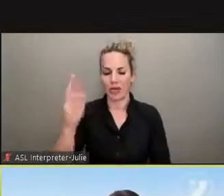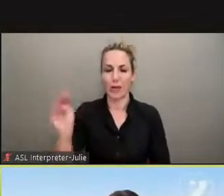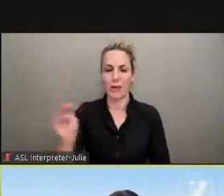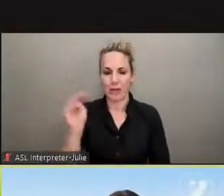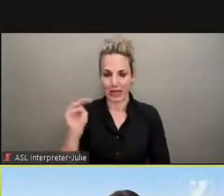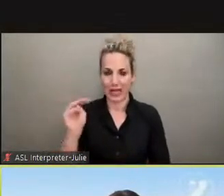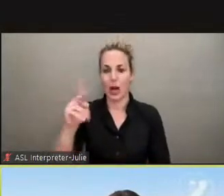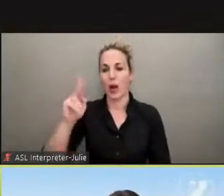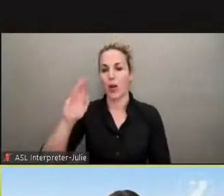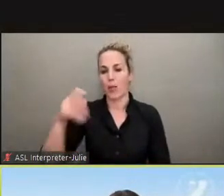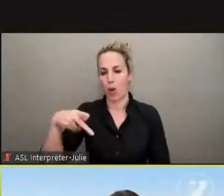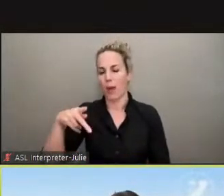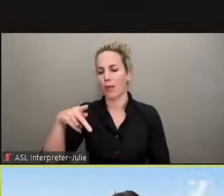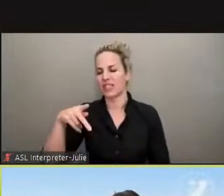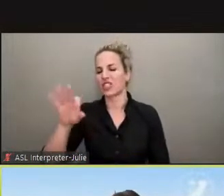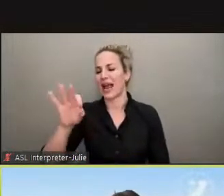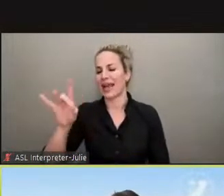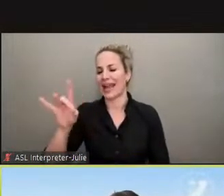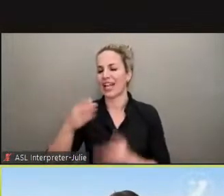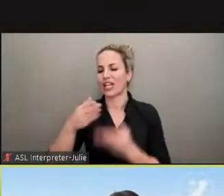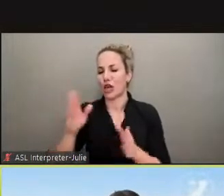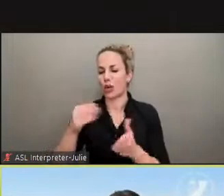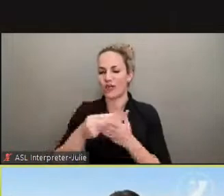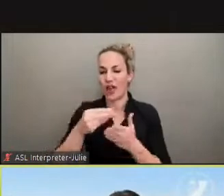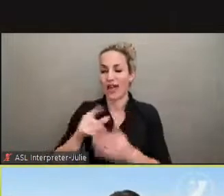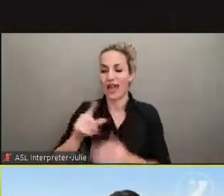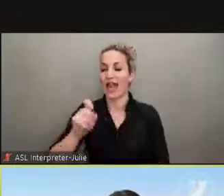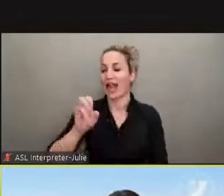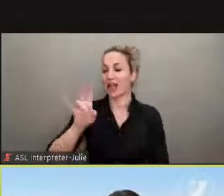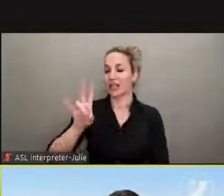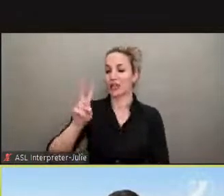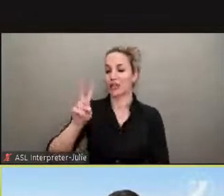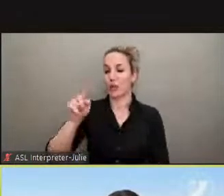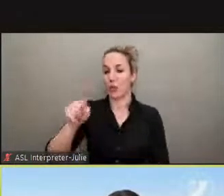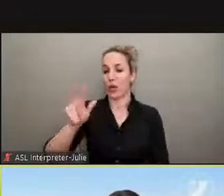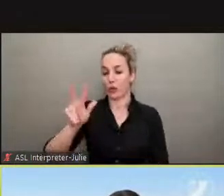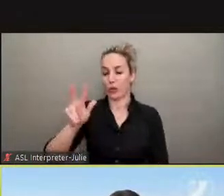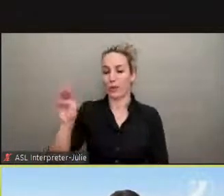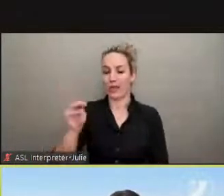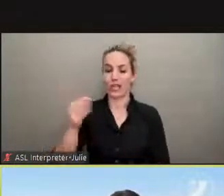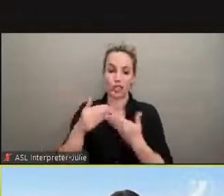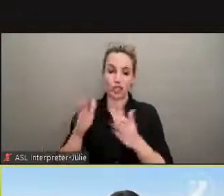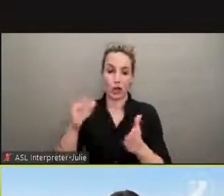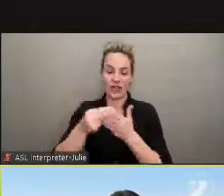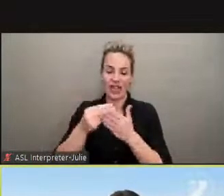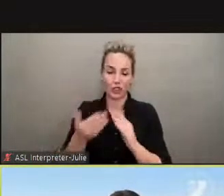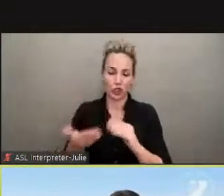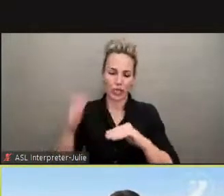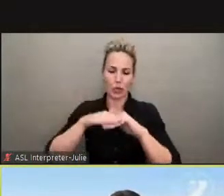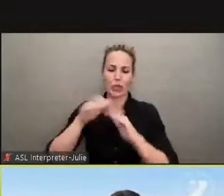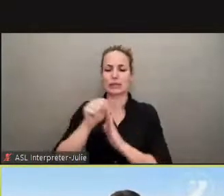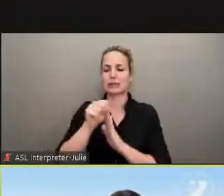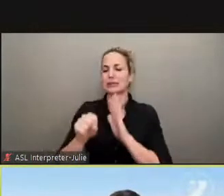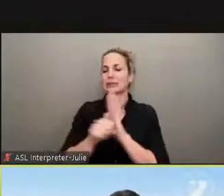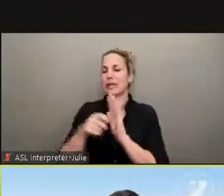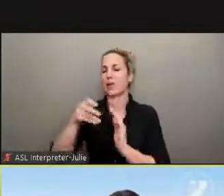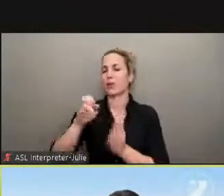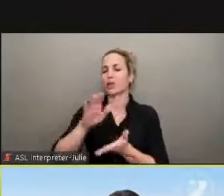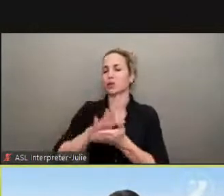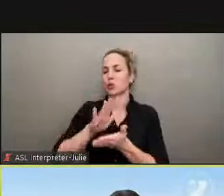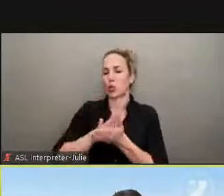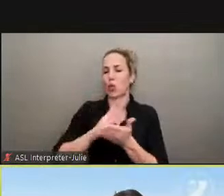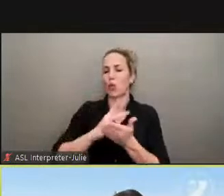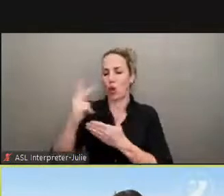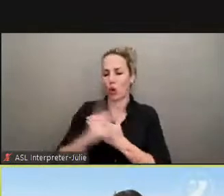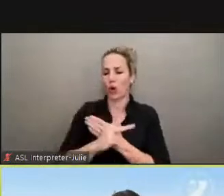Proposition 98 General Fund and $172.3 million General Fund to increase state preschool program adjustment